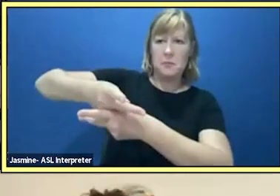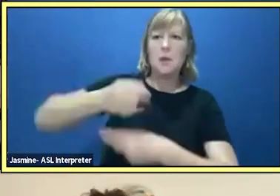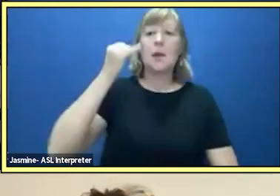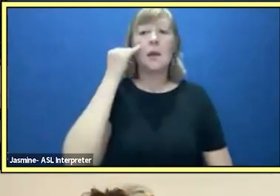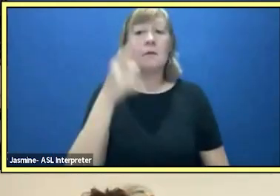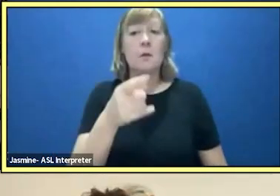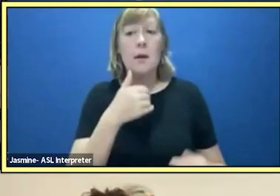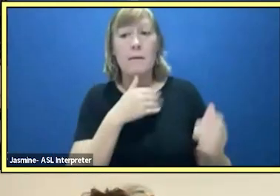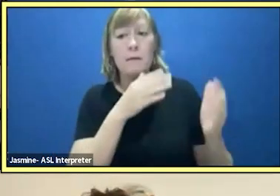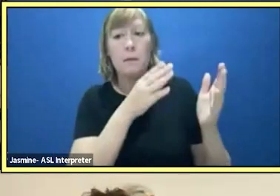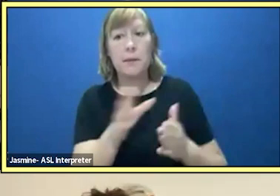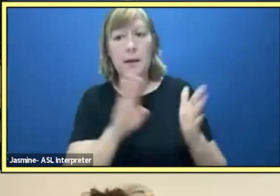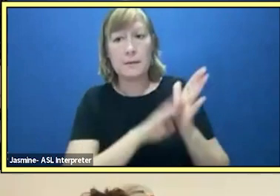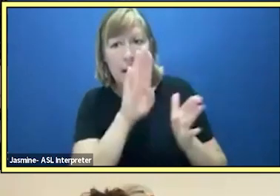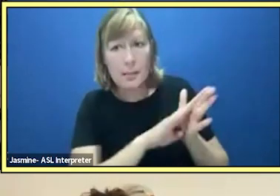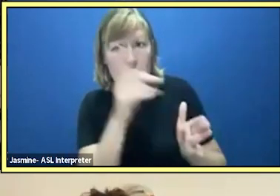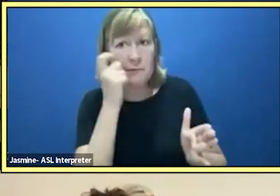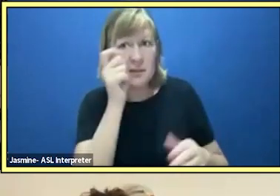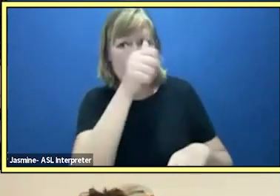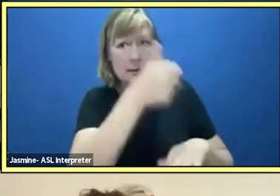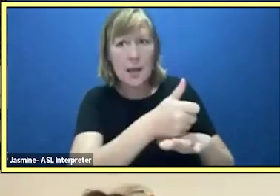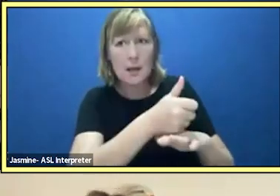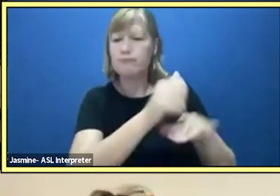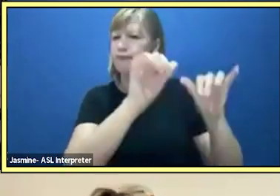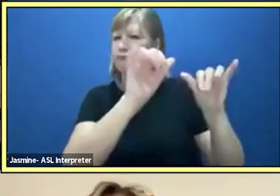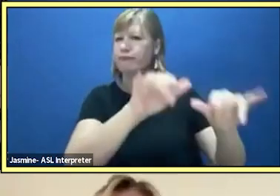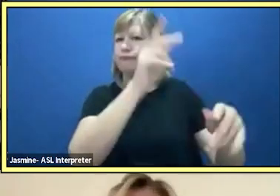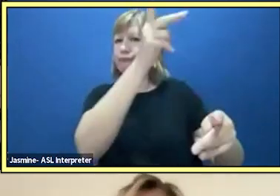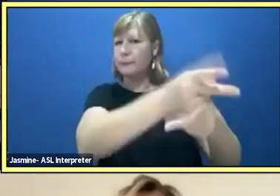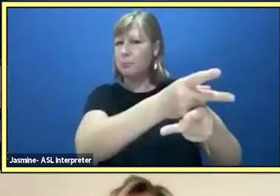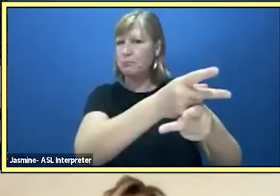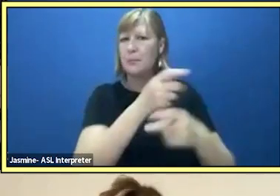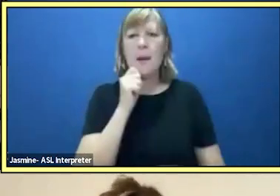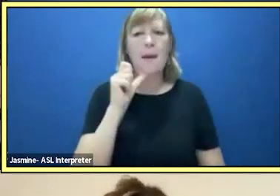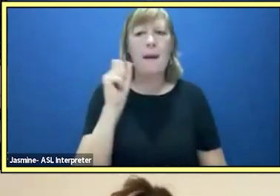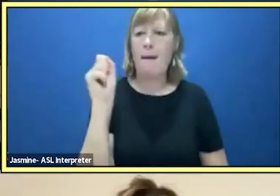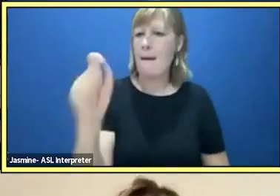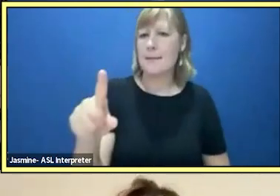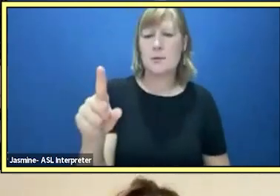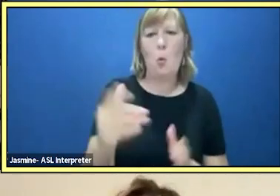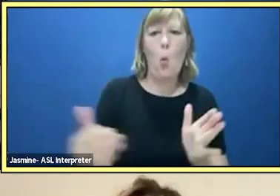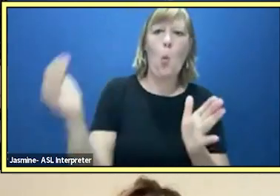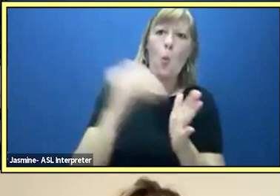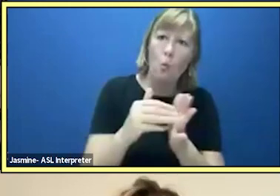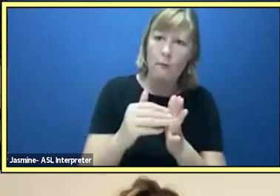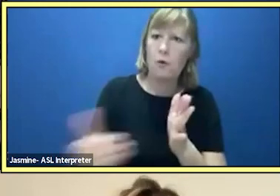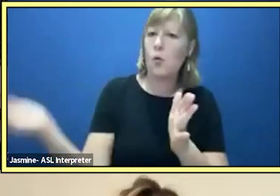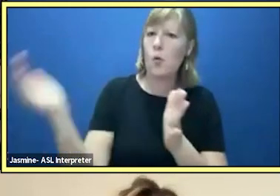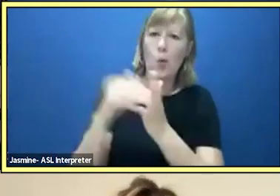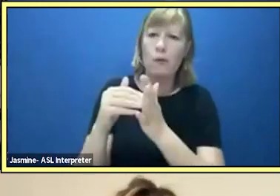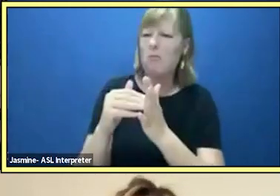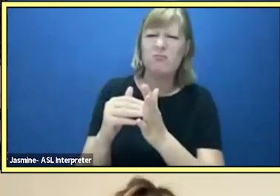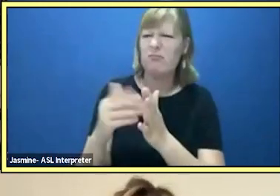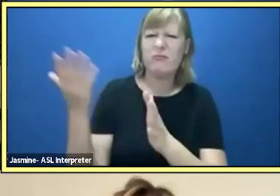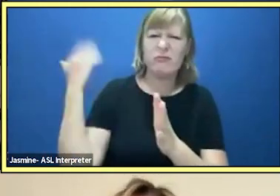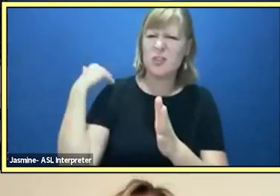developed very recently, then that is still your plan. So you will not be asked to repeat things that you've already done.